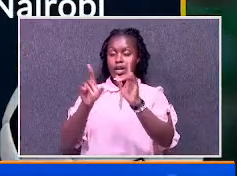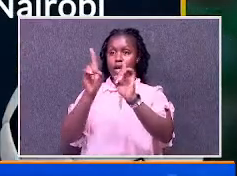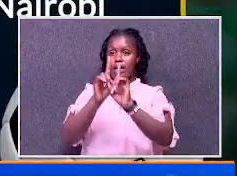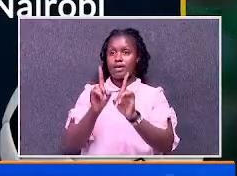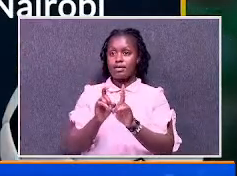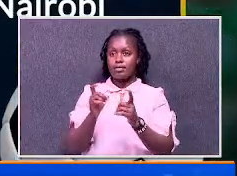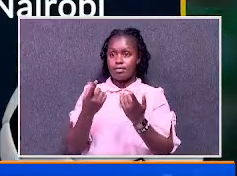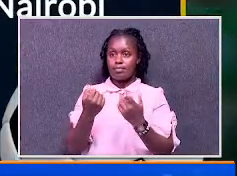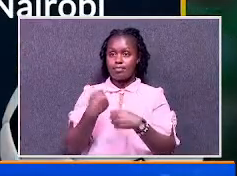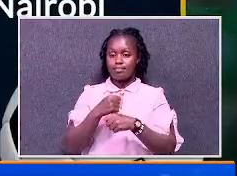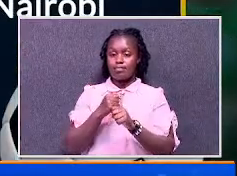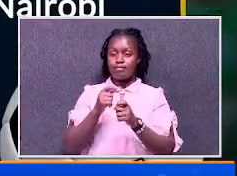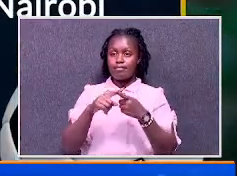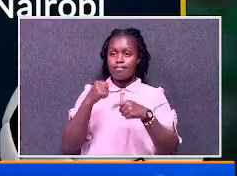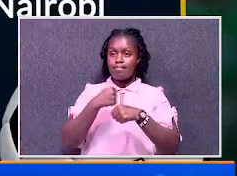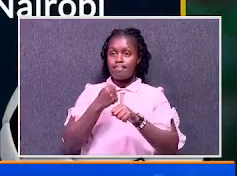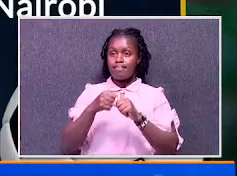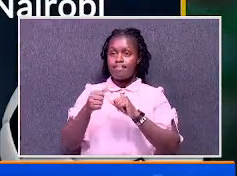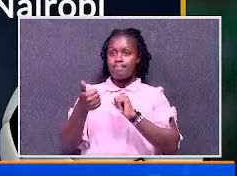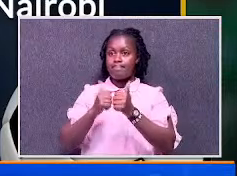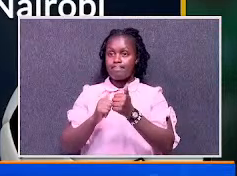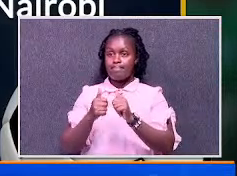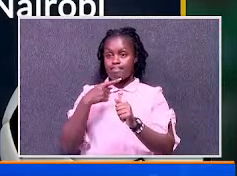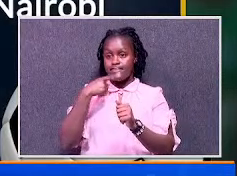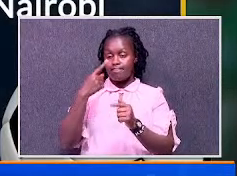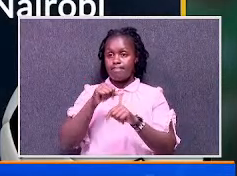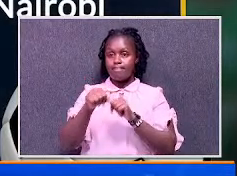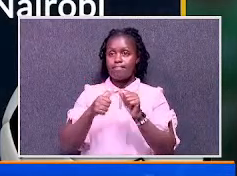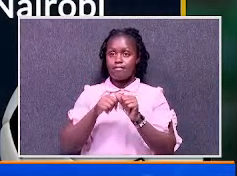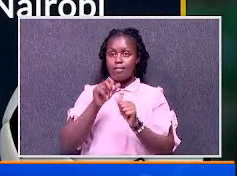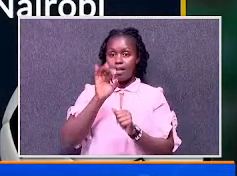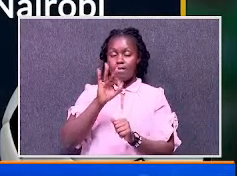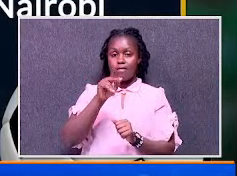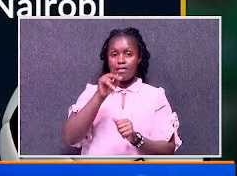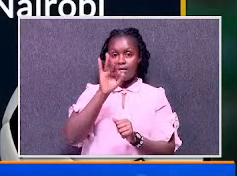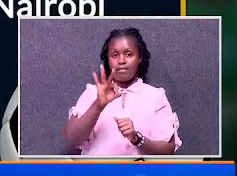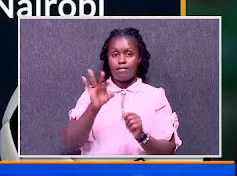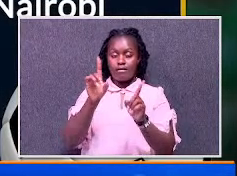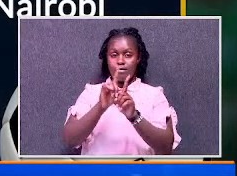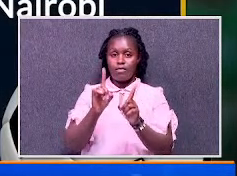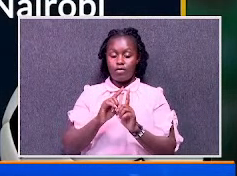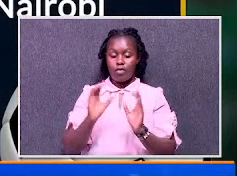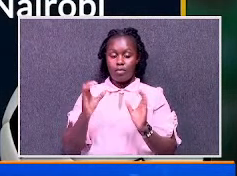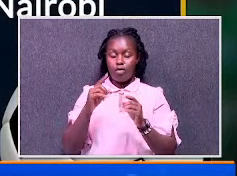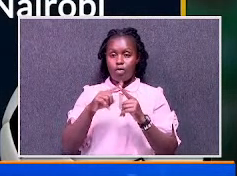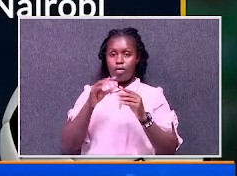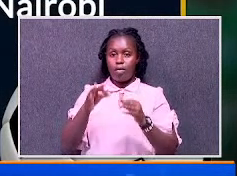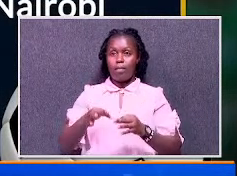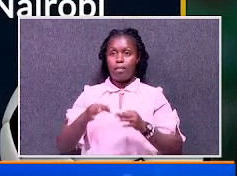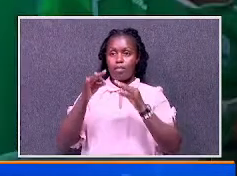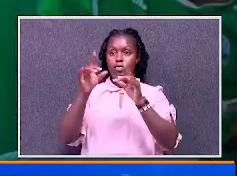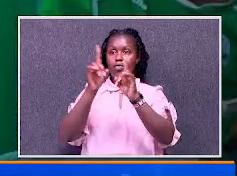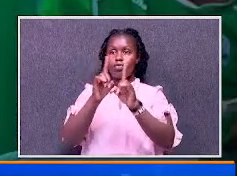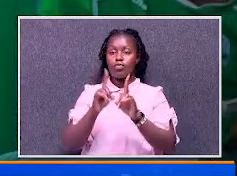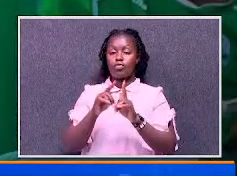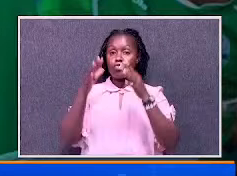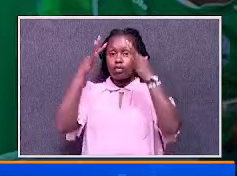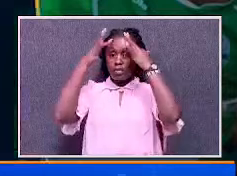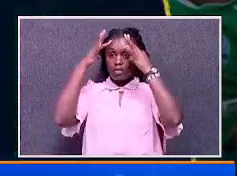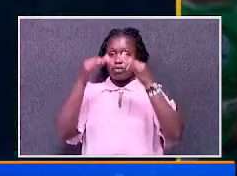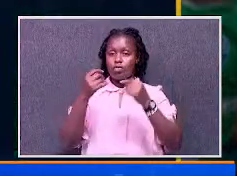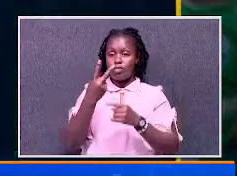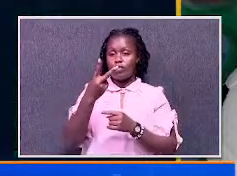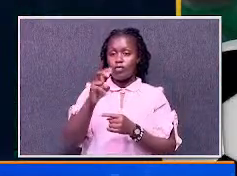following an order by the Sports Tribunal regarding the FKF National Executive Committee on Promotion and Relegation decision on